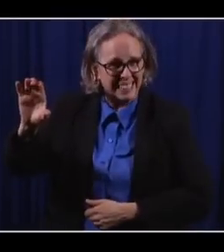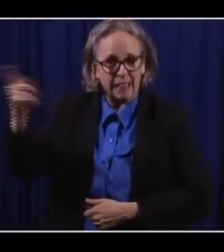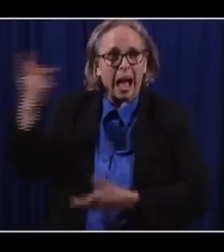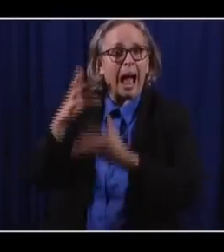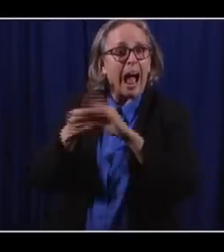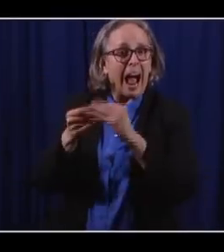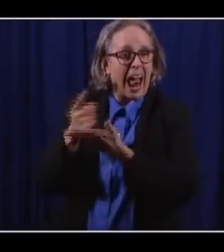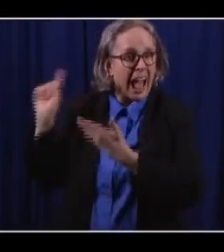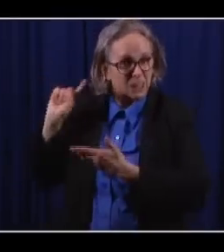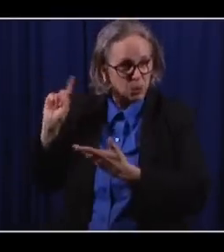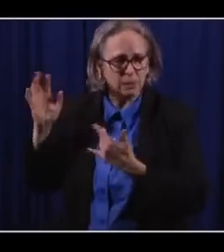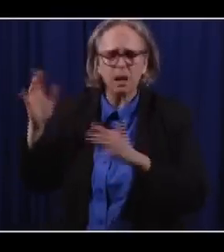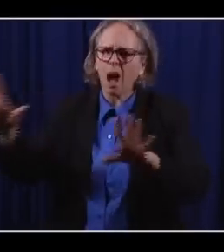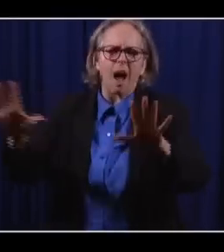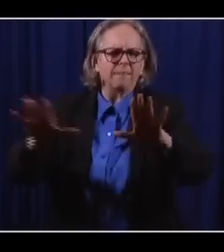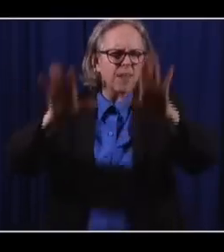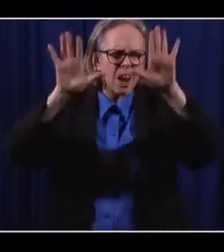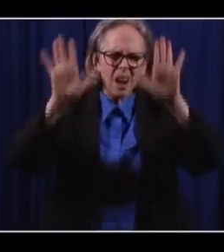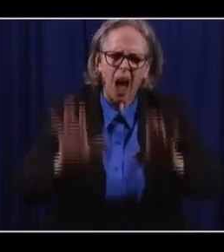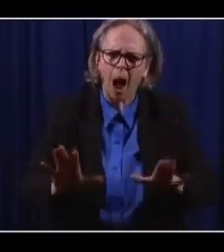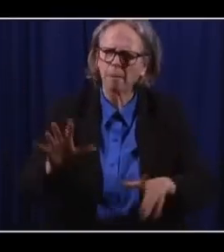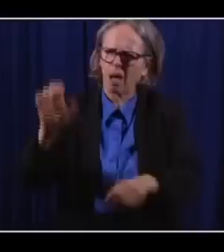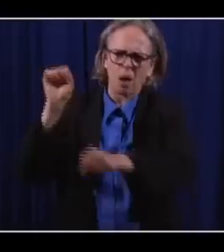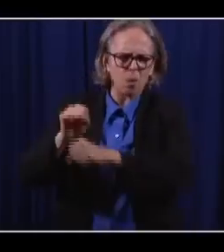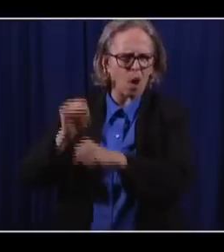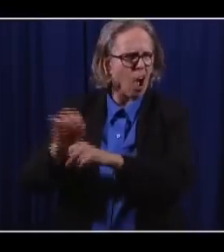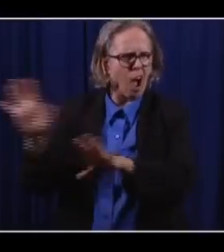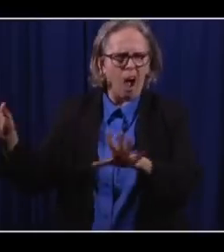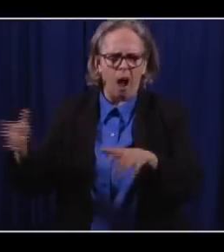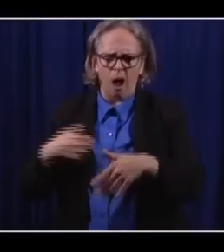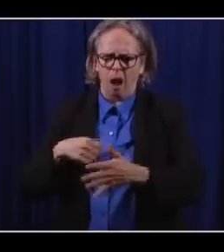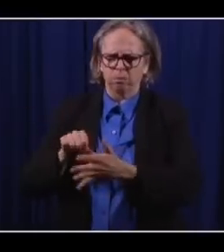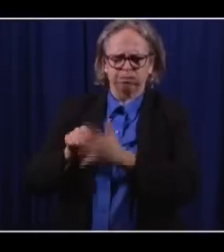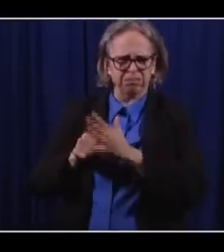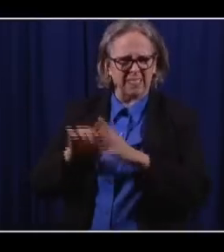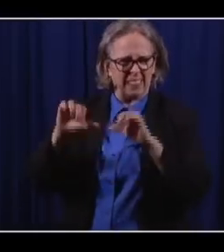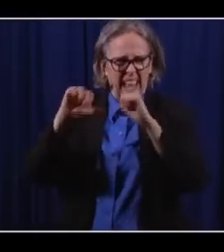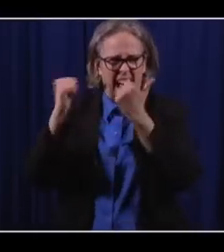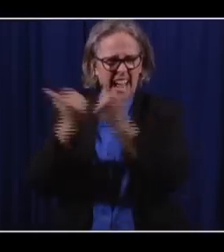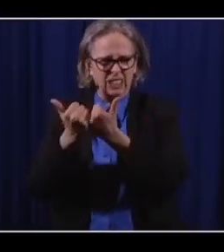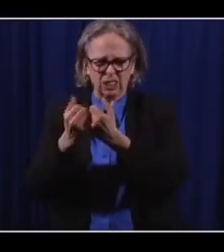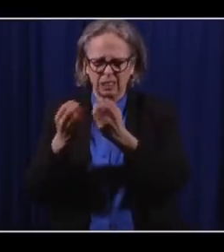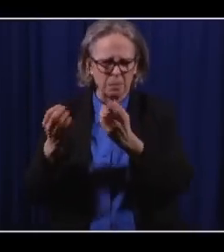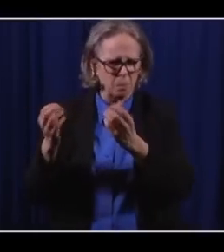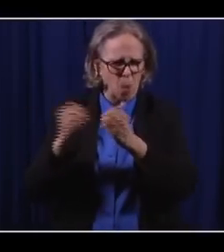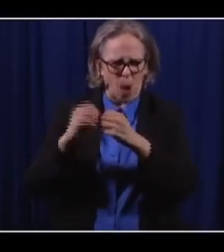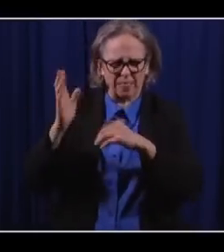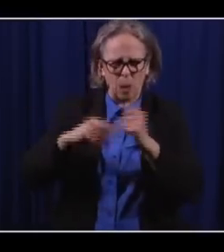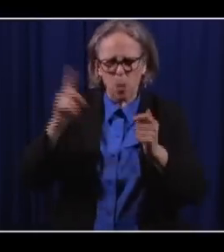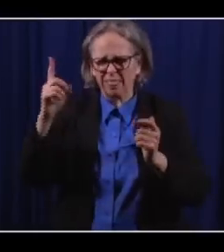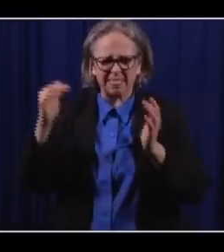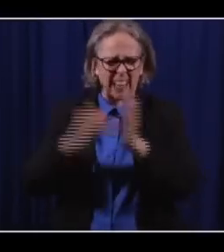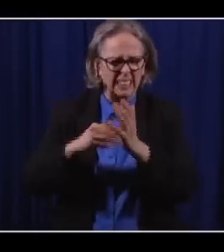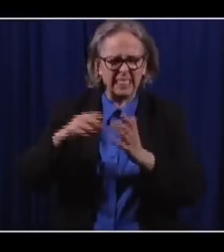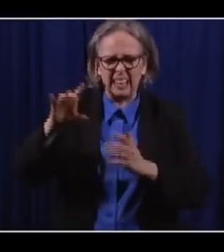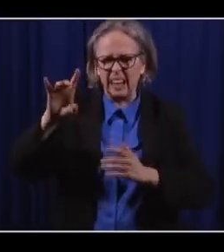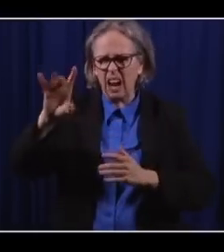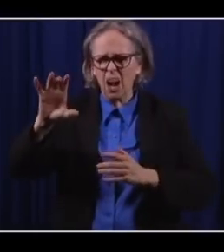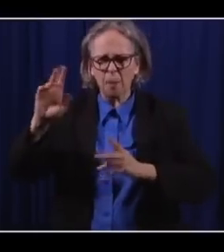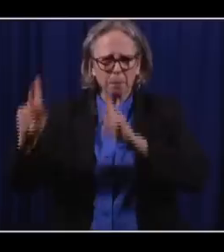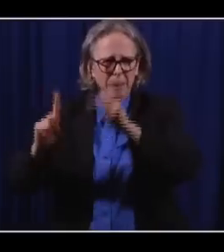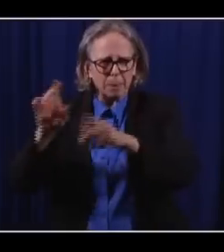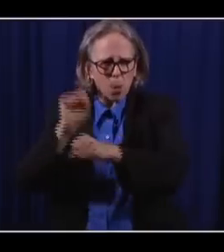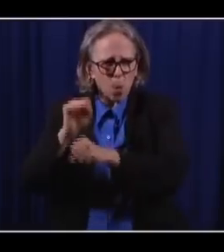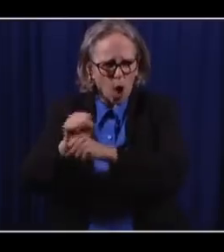a phenomenal job managing an agency of 1,800 people and over $28